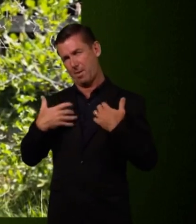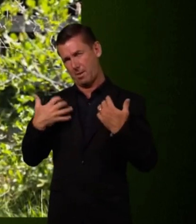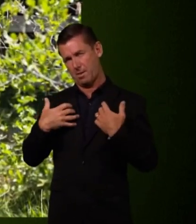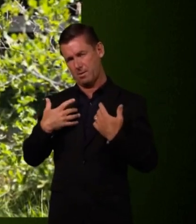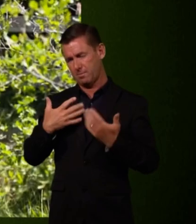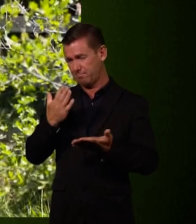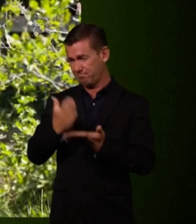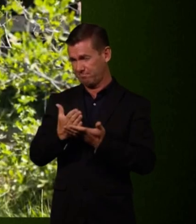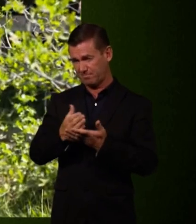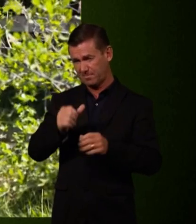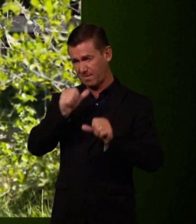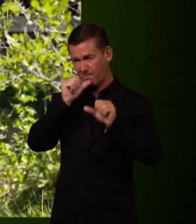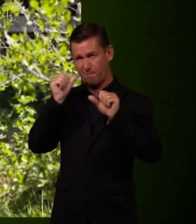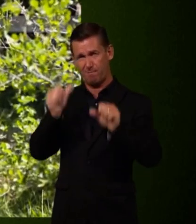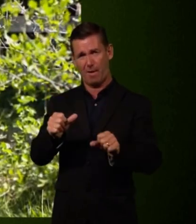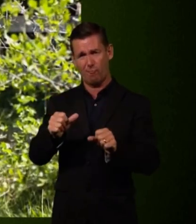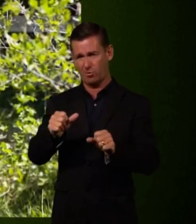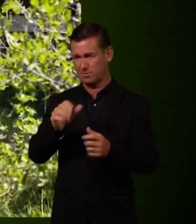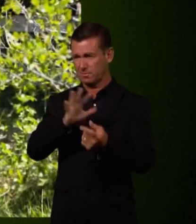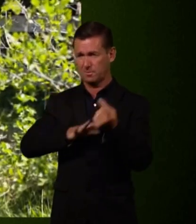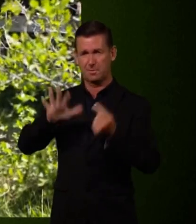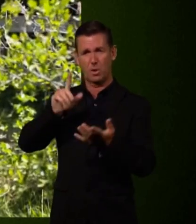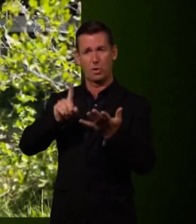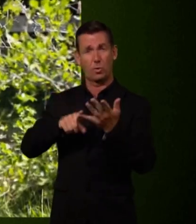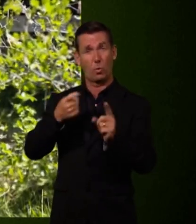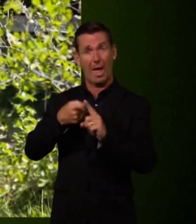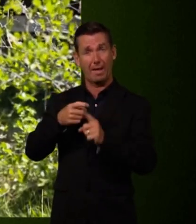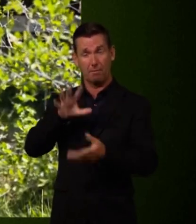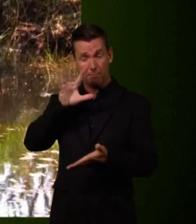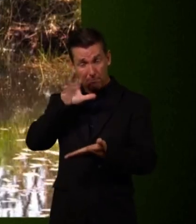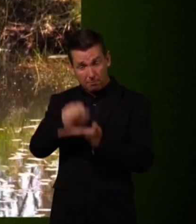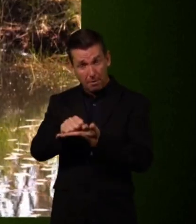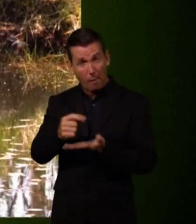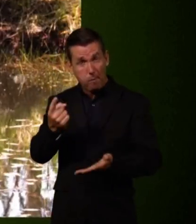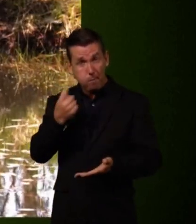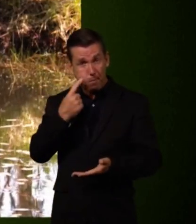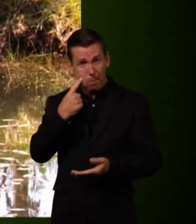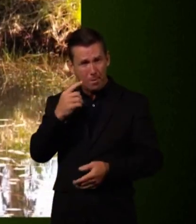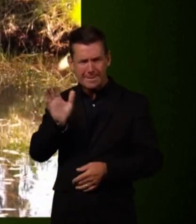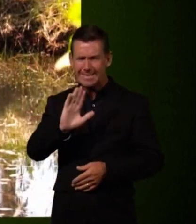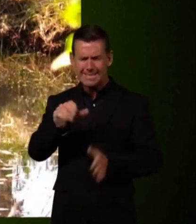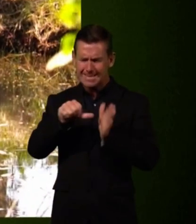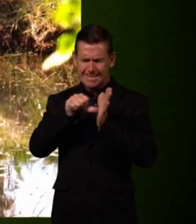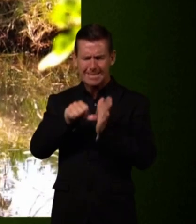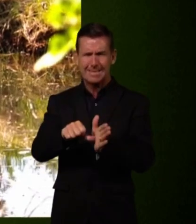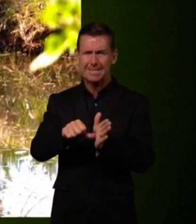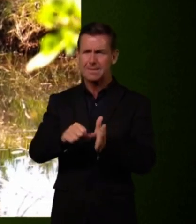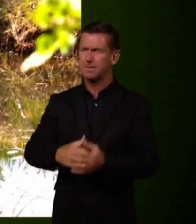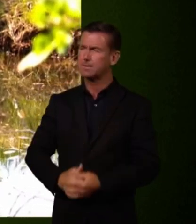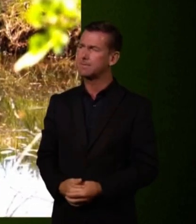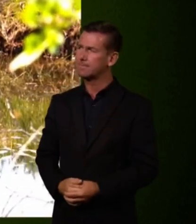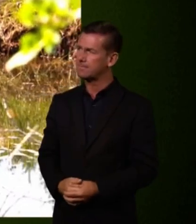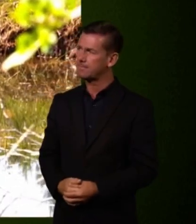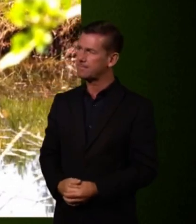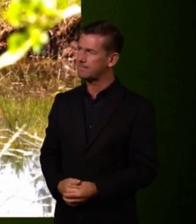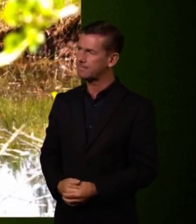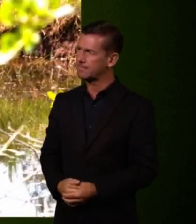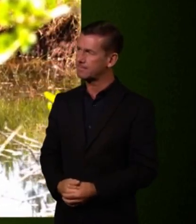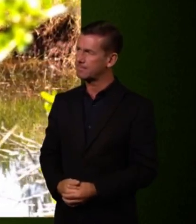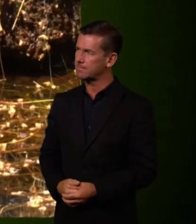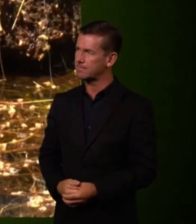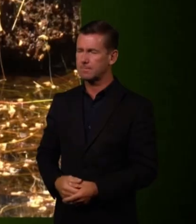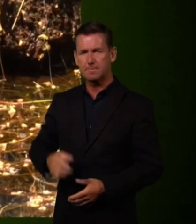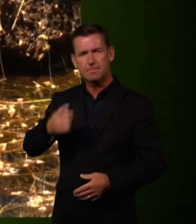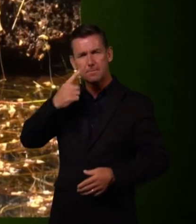my favourite invertebrate in the UK. Quite difficult to spot because they rest around the edges of the pond